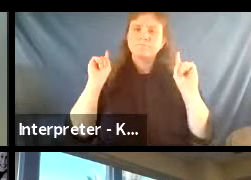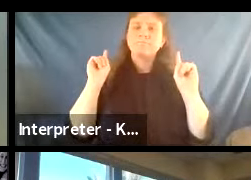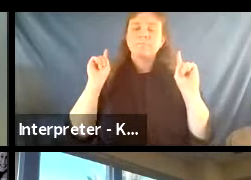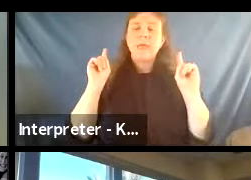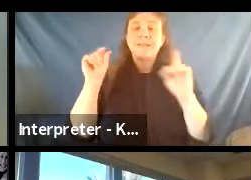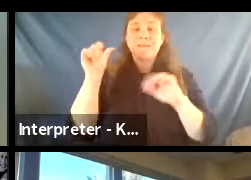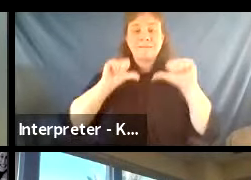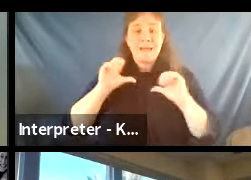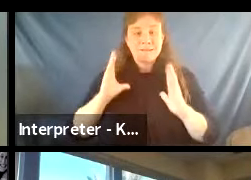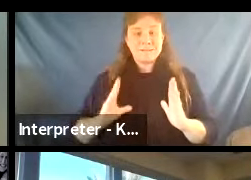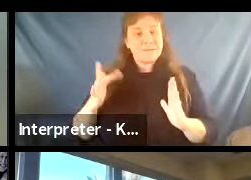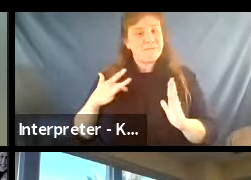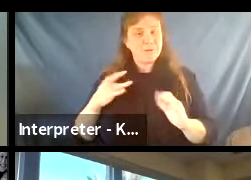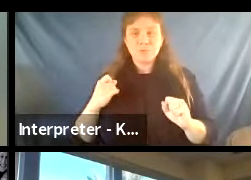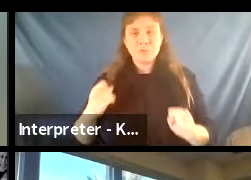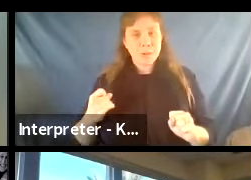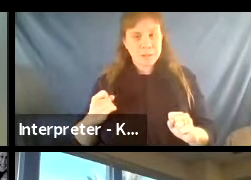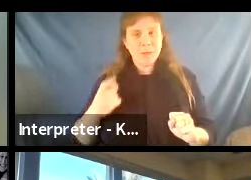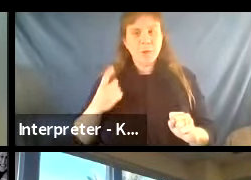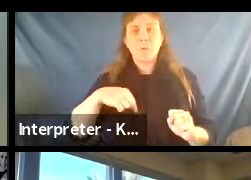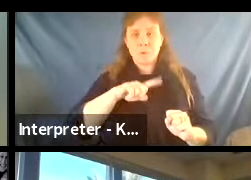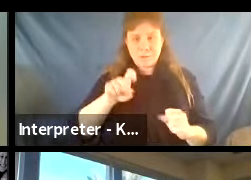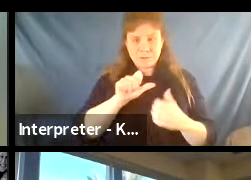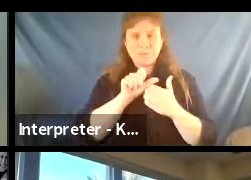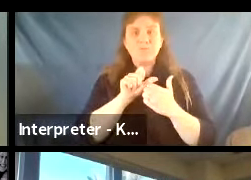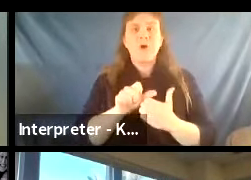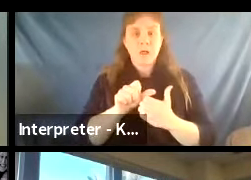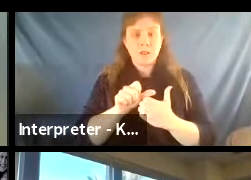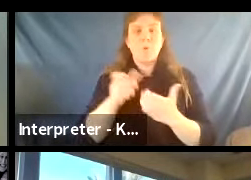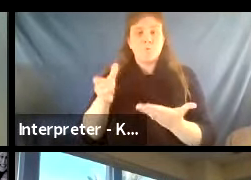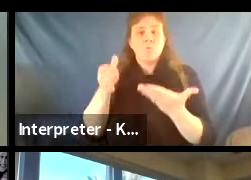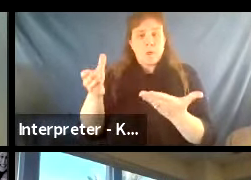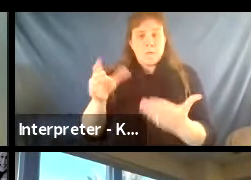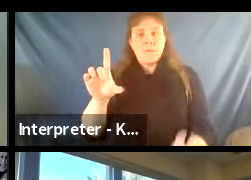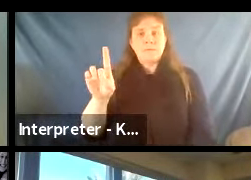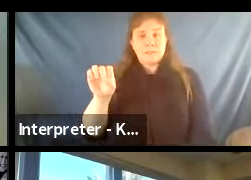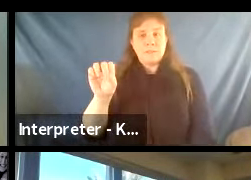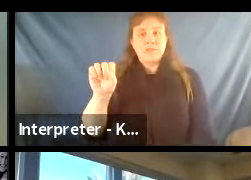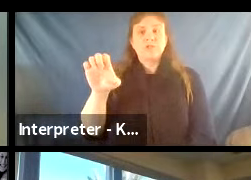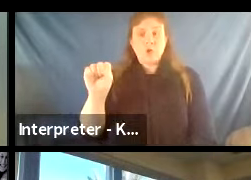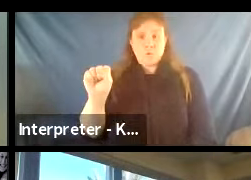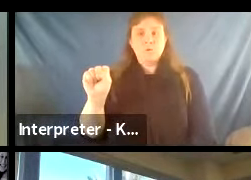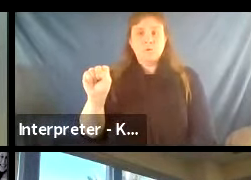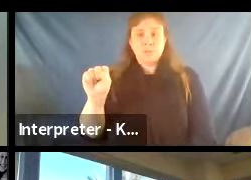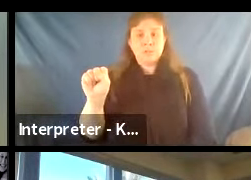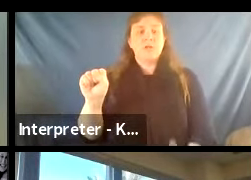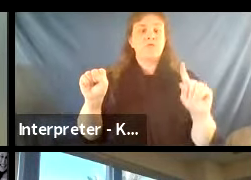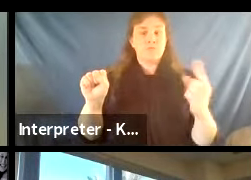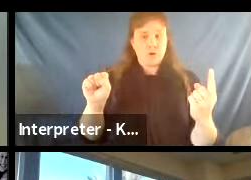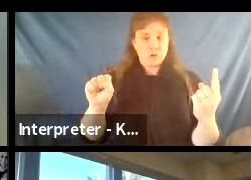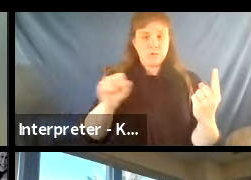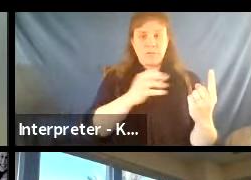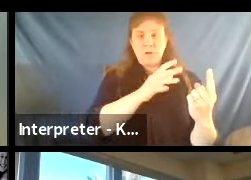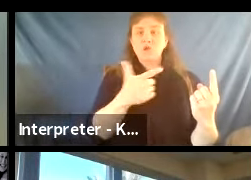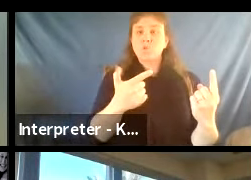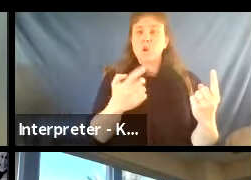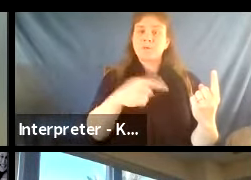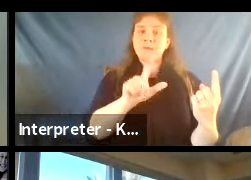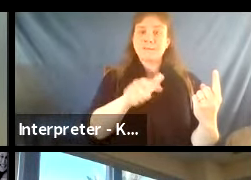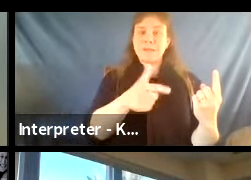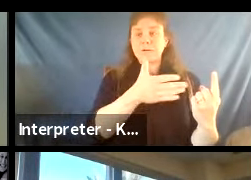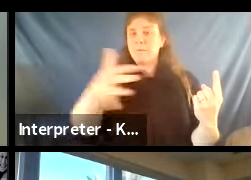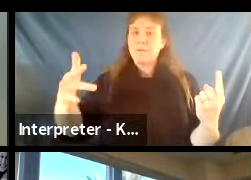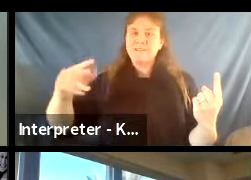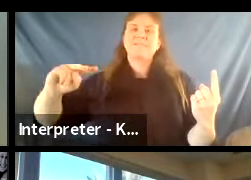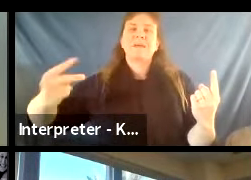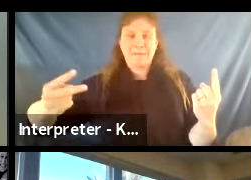should stick to, as best we can, to the recommended doses, because that has been shown to have that efficacy of close to